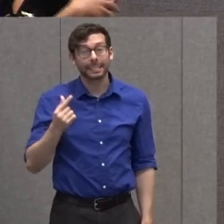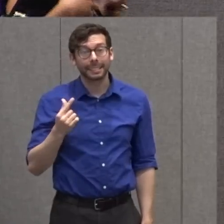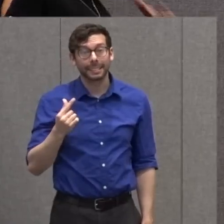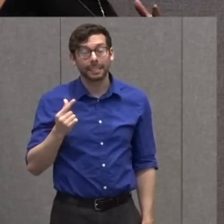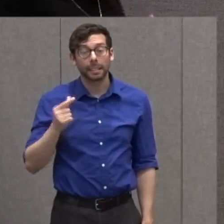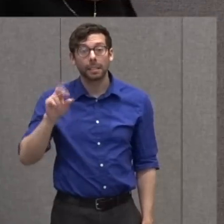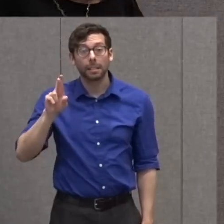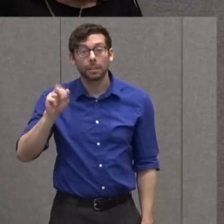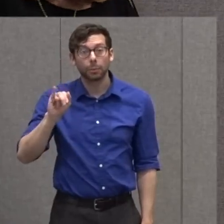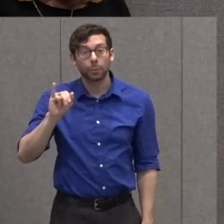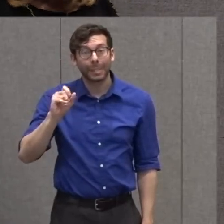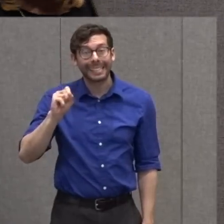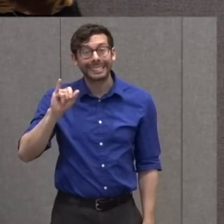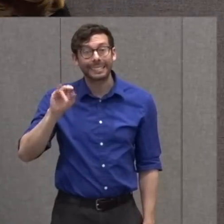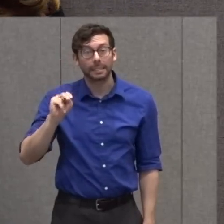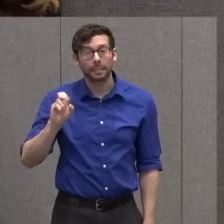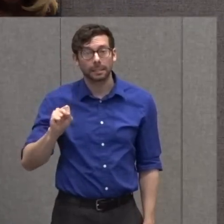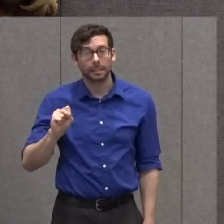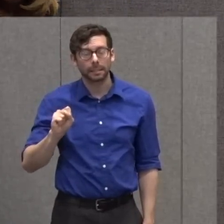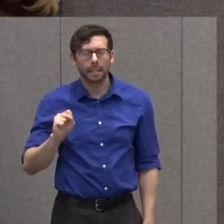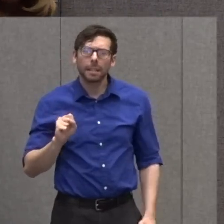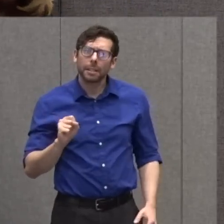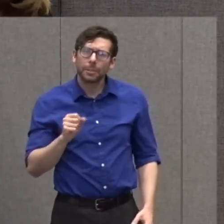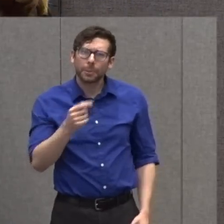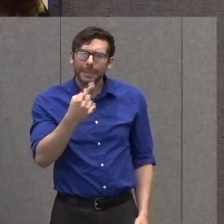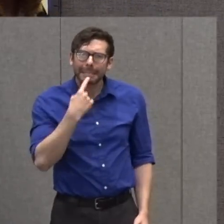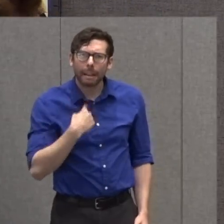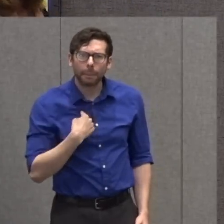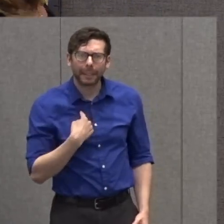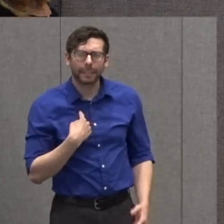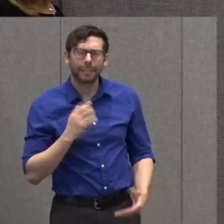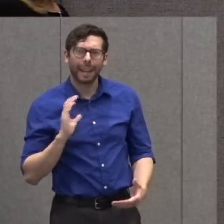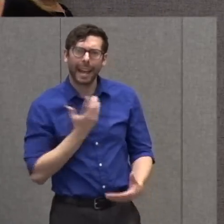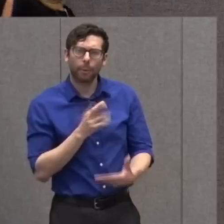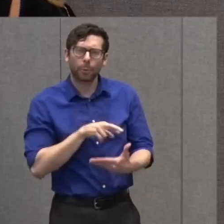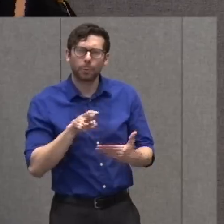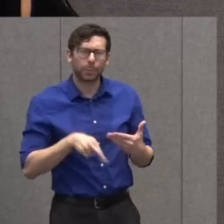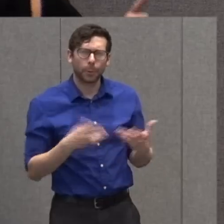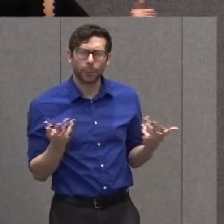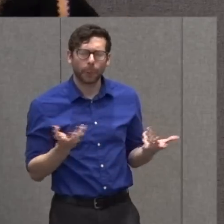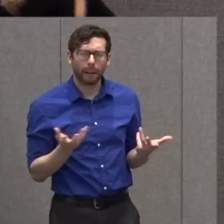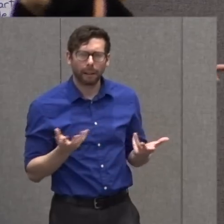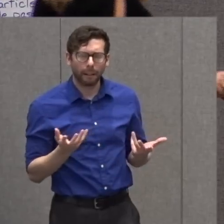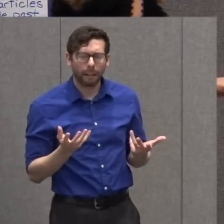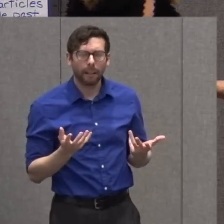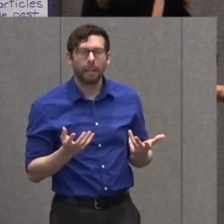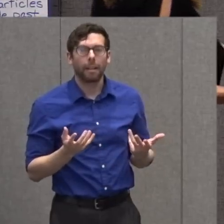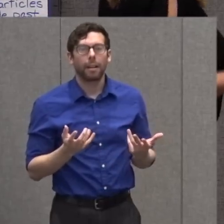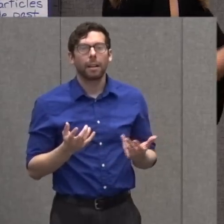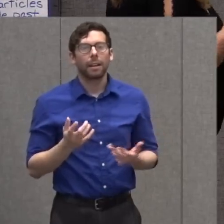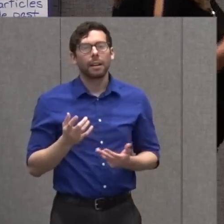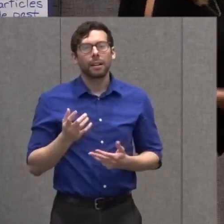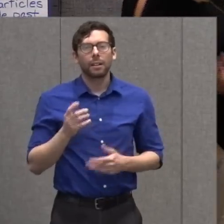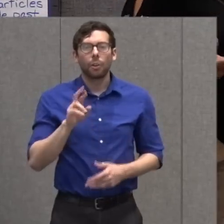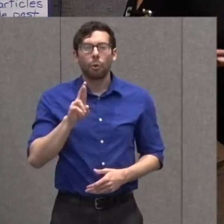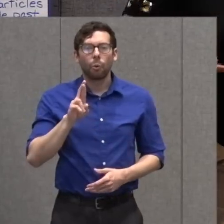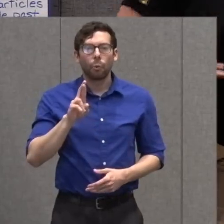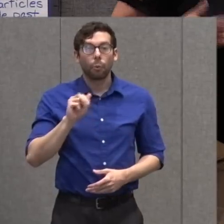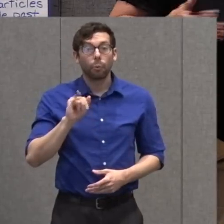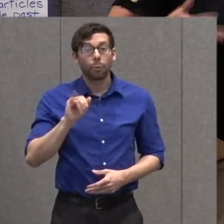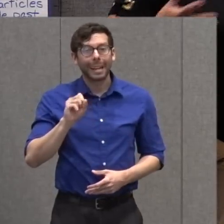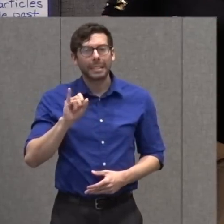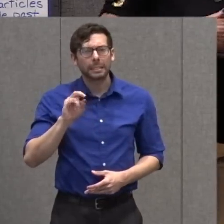our results were? How are the raisins the gas and the